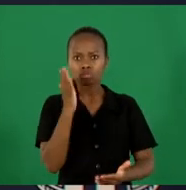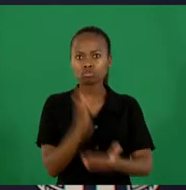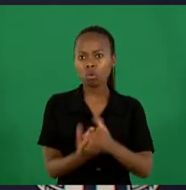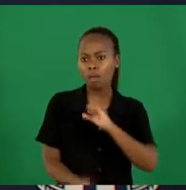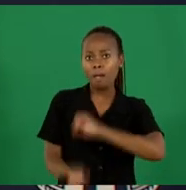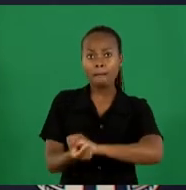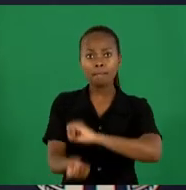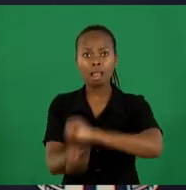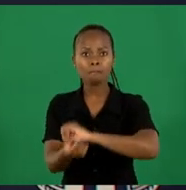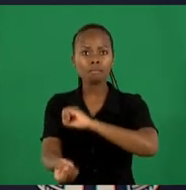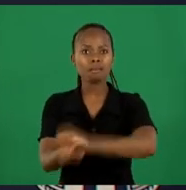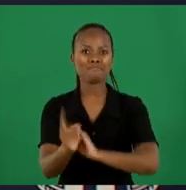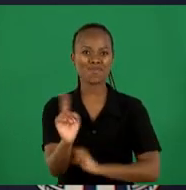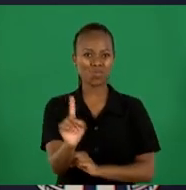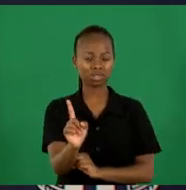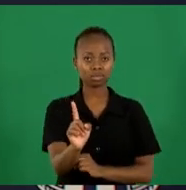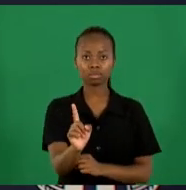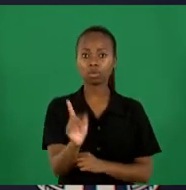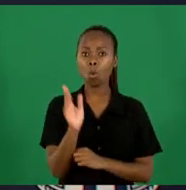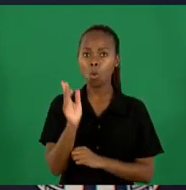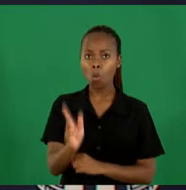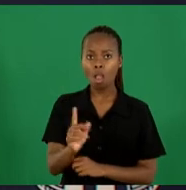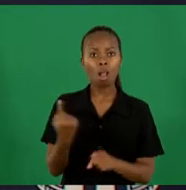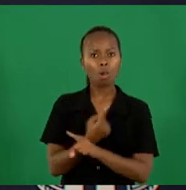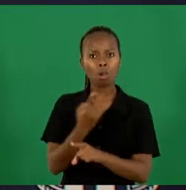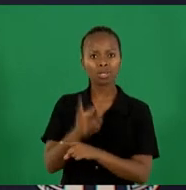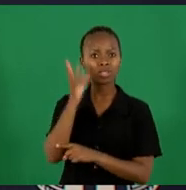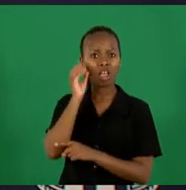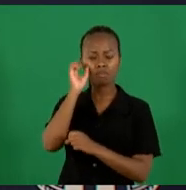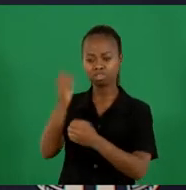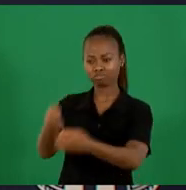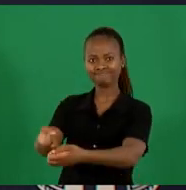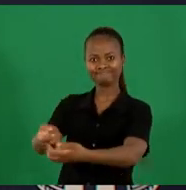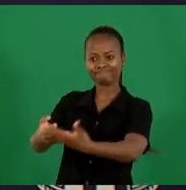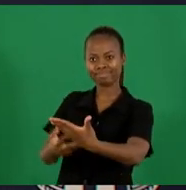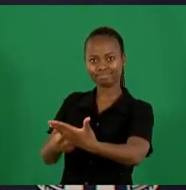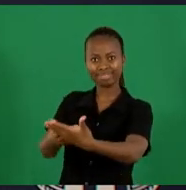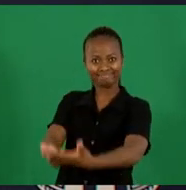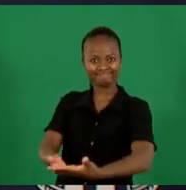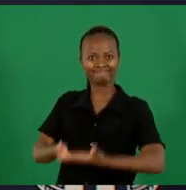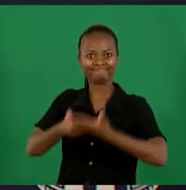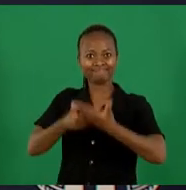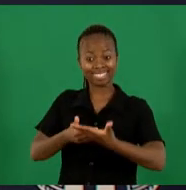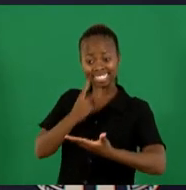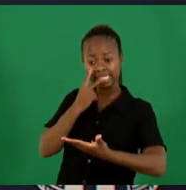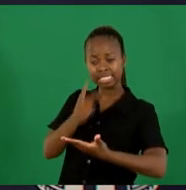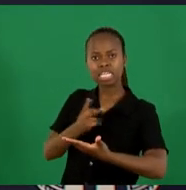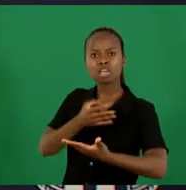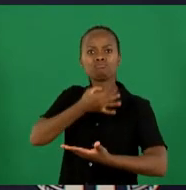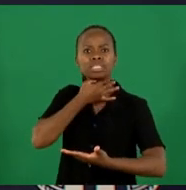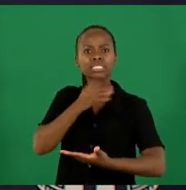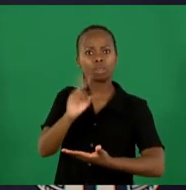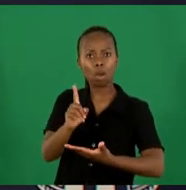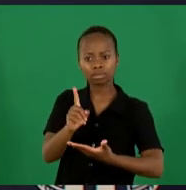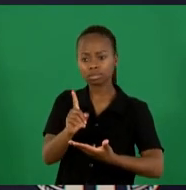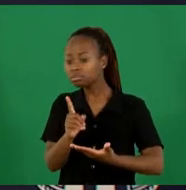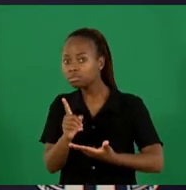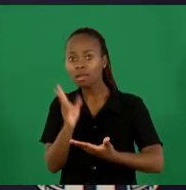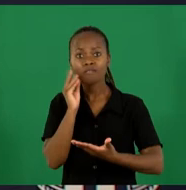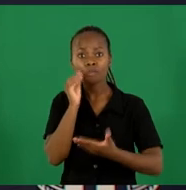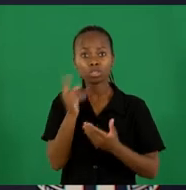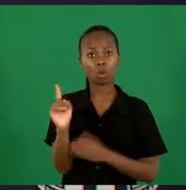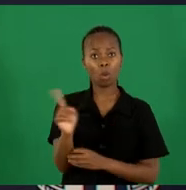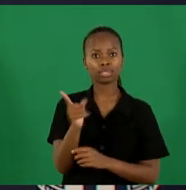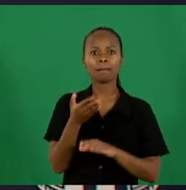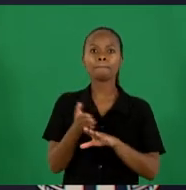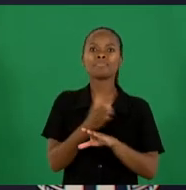policy decisions will continue to be data dependent and sensitive to the balance of risks to the outlook. The MPC